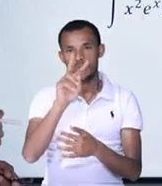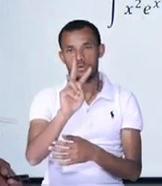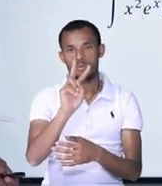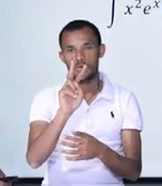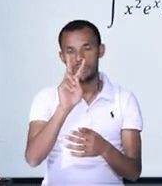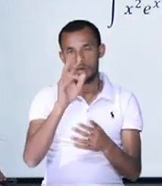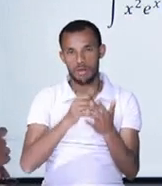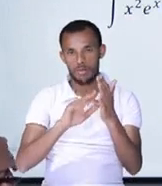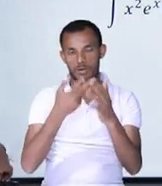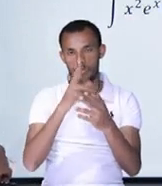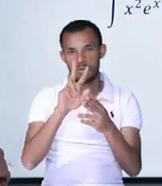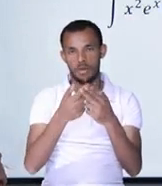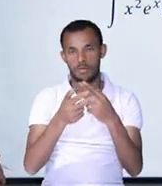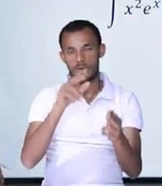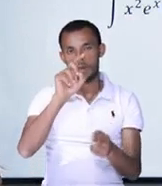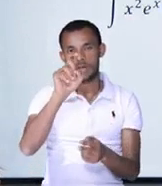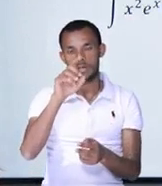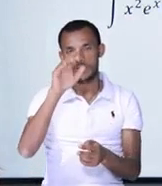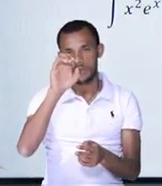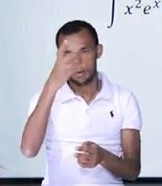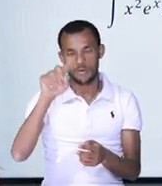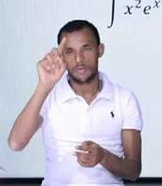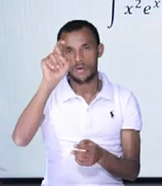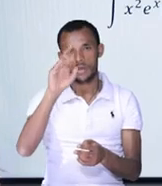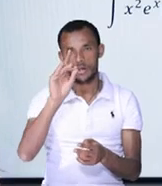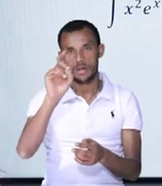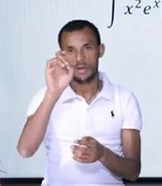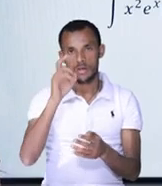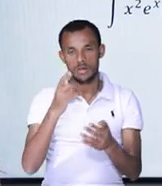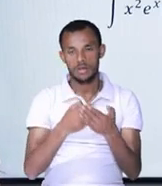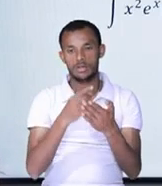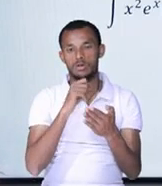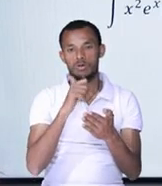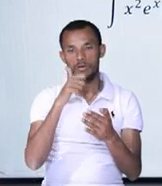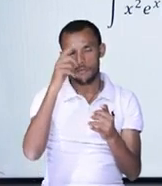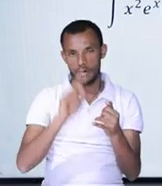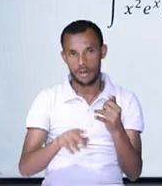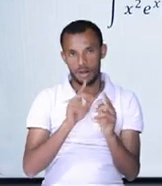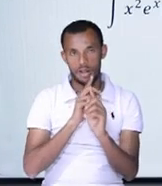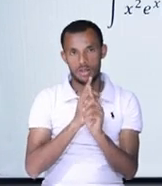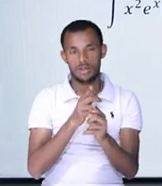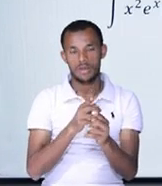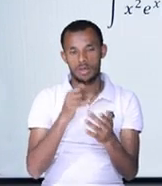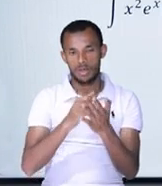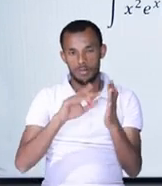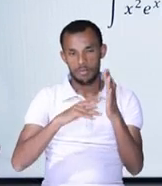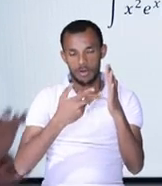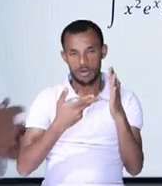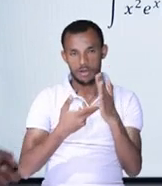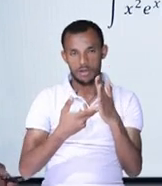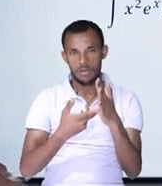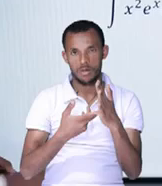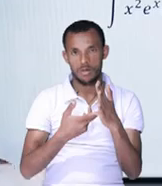these 2 times x e raised to x dx. But this is not the final answer. It needs